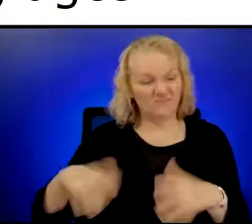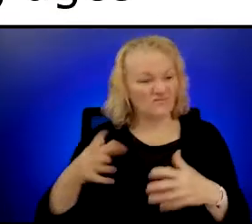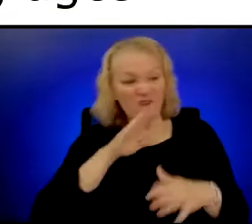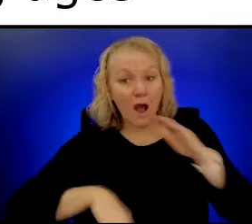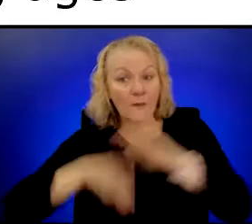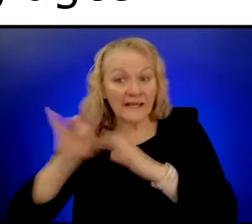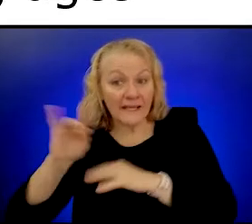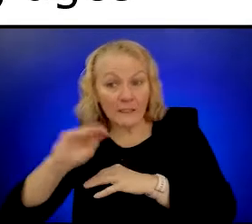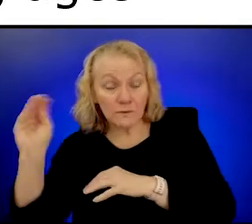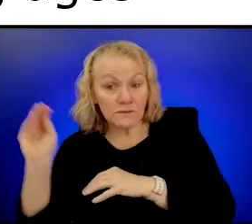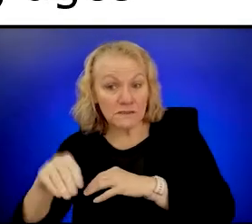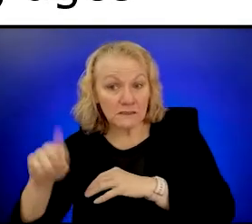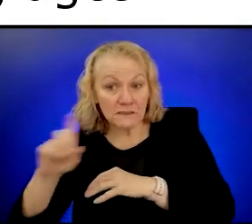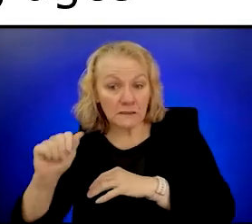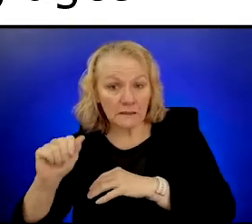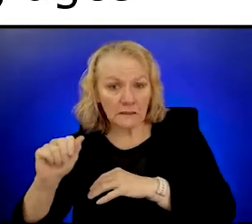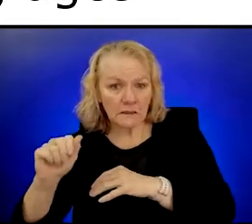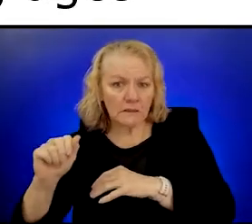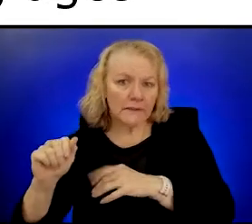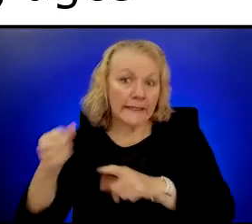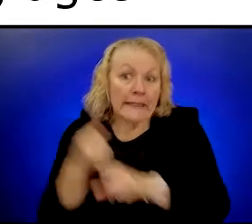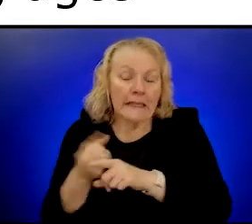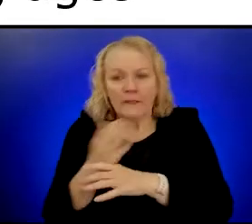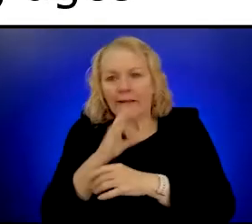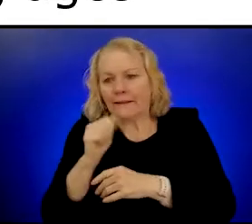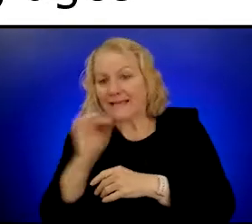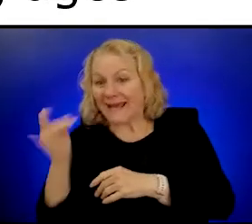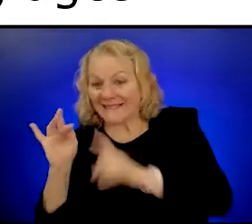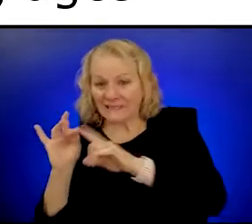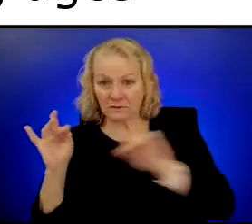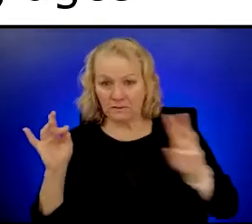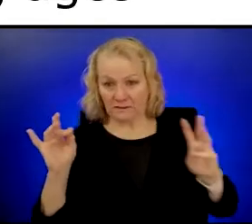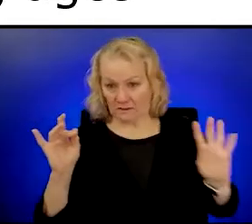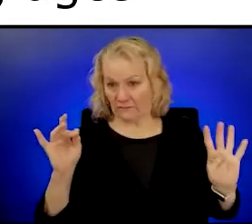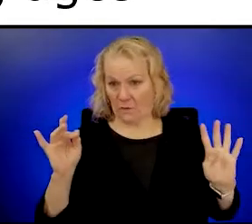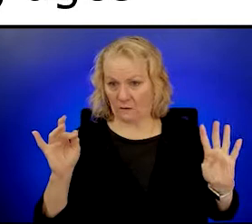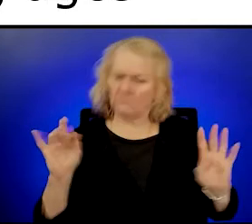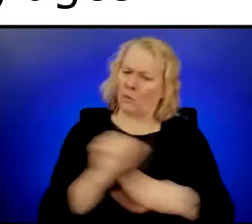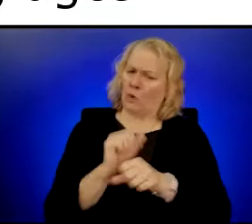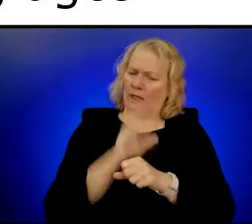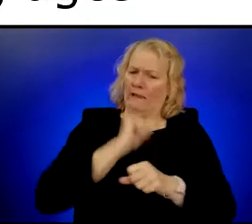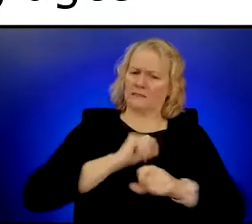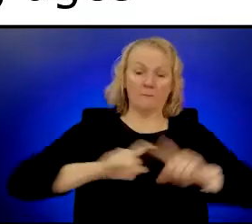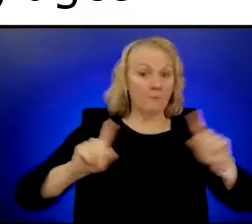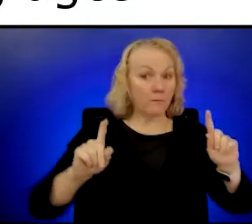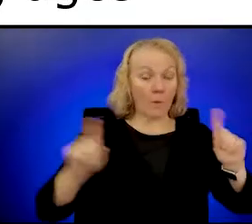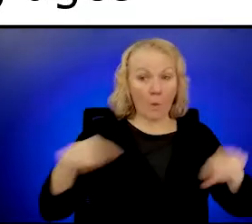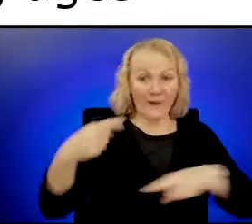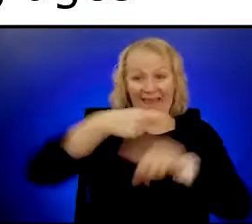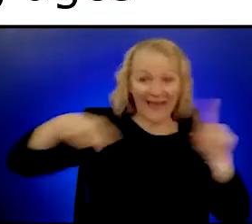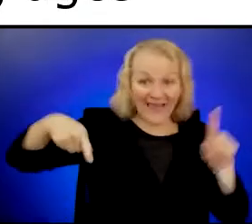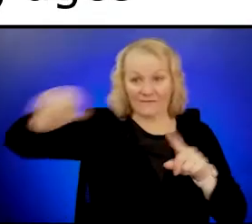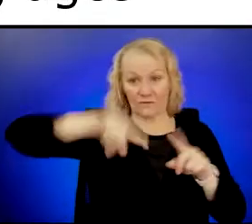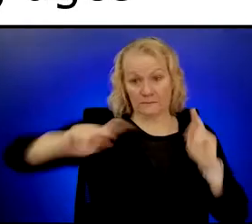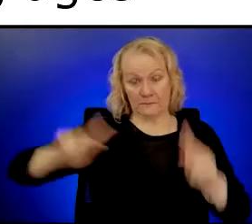are acquired between the working ages of 18 and 64, but only 50% of these people will